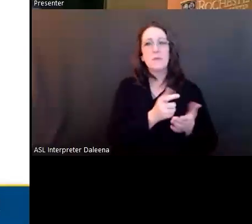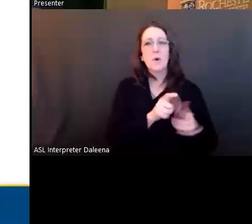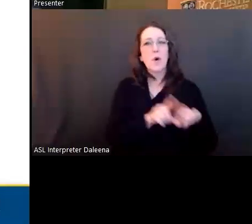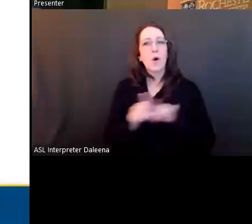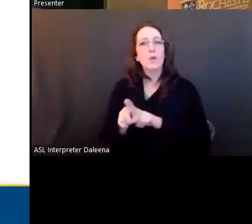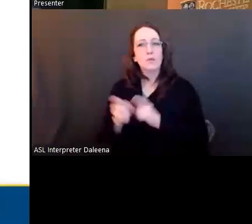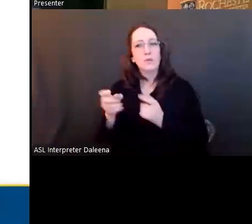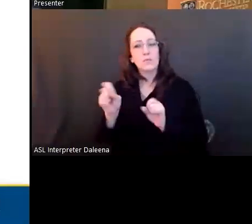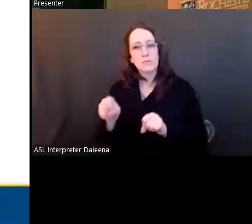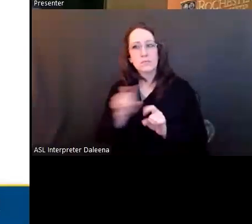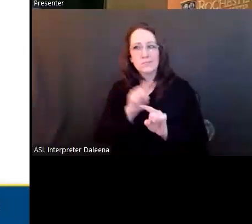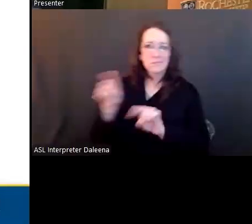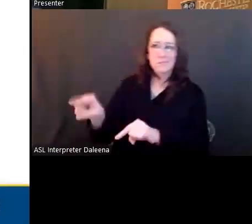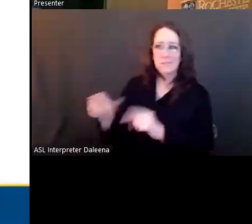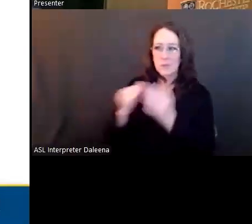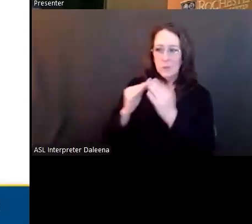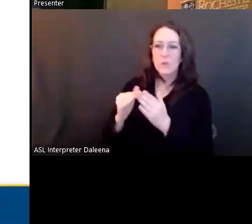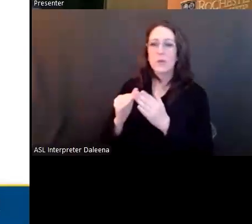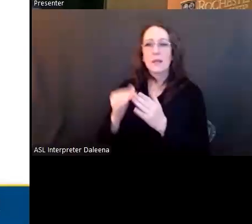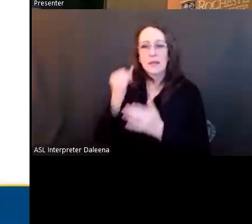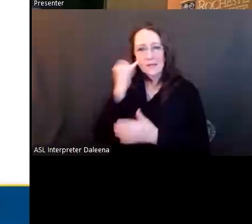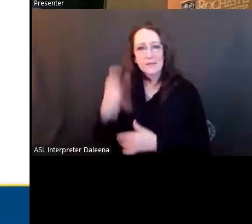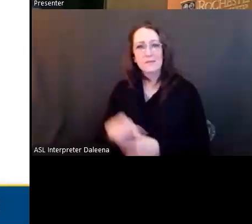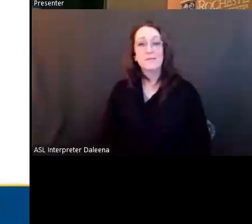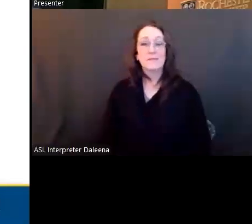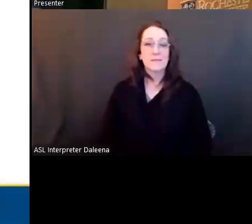still able to go out into the community as needed.